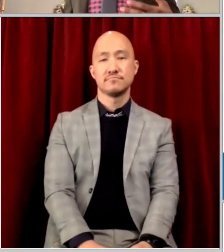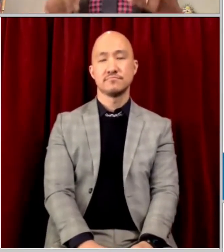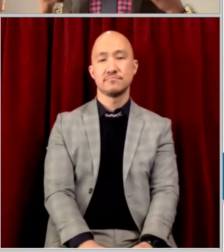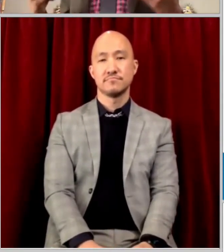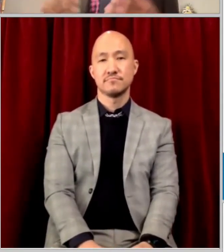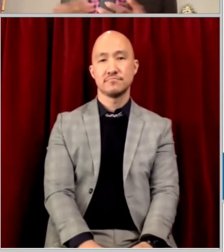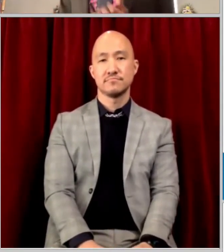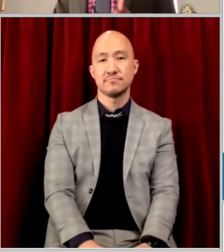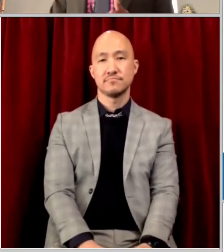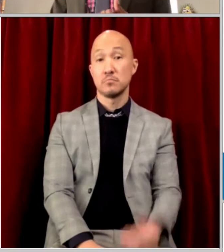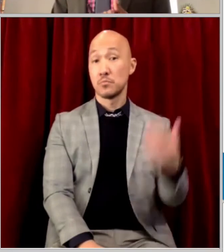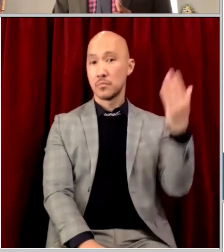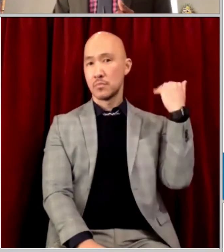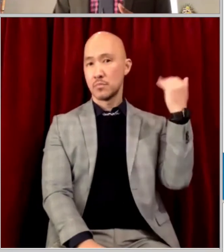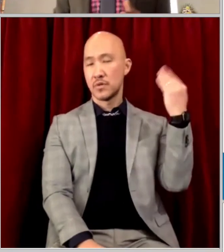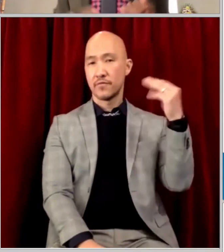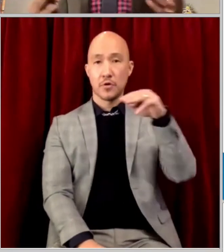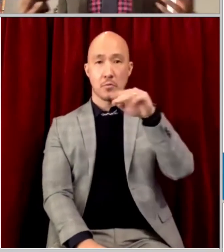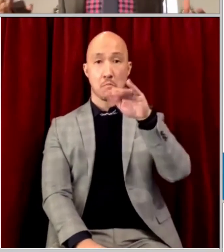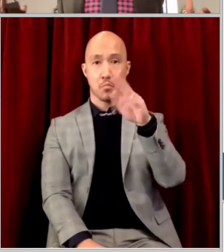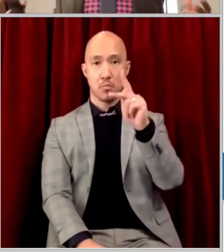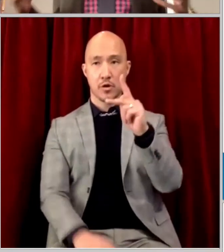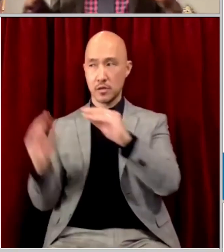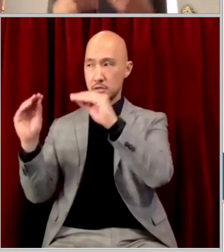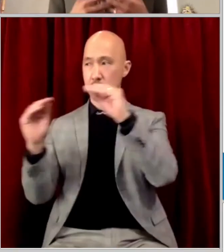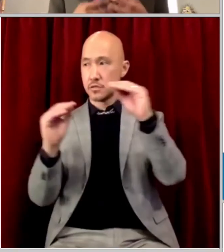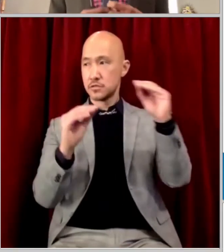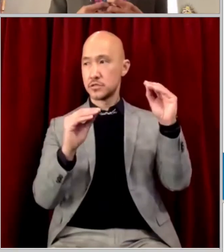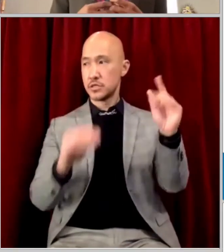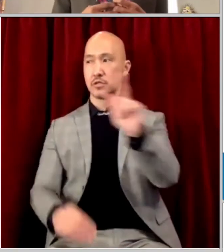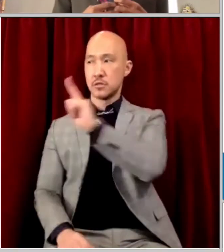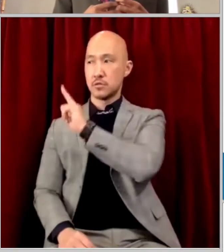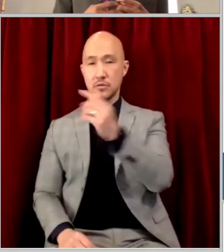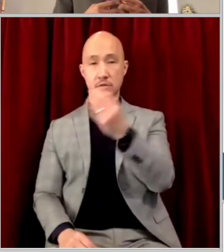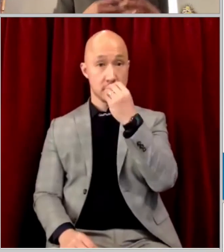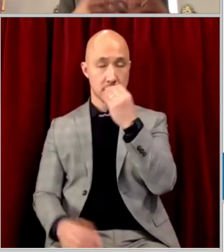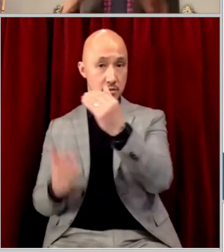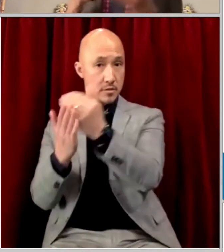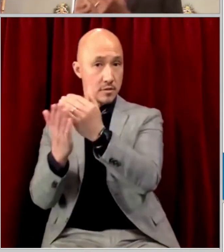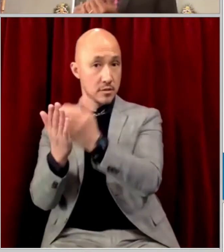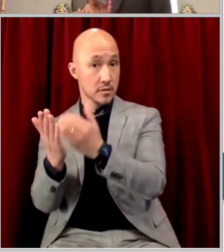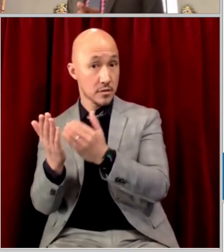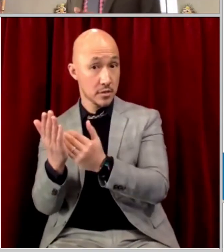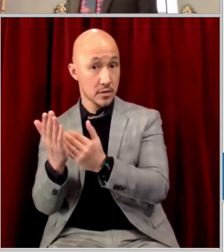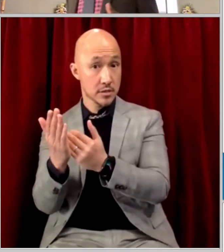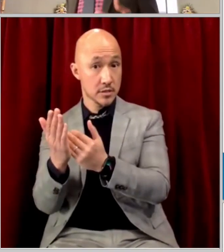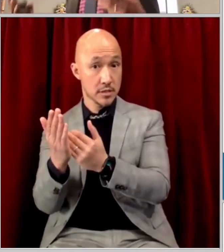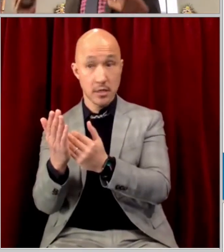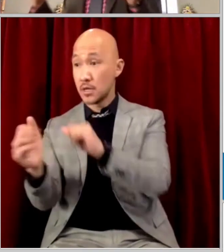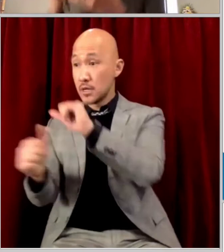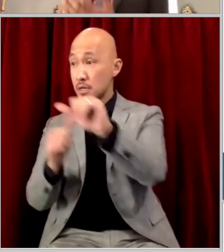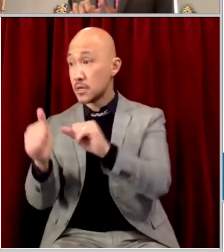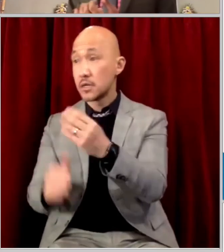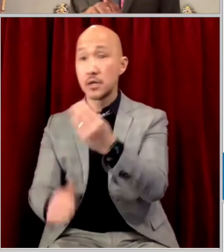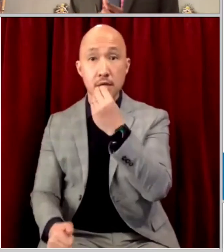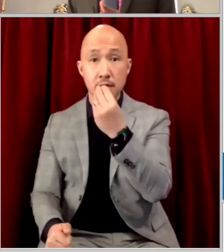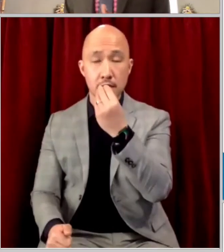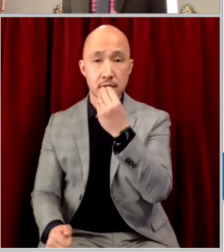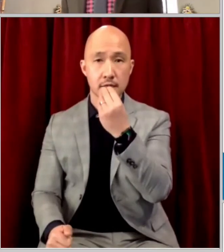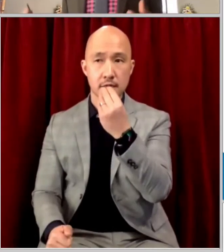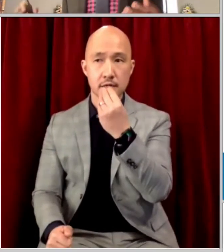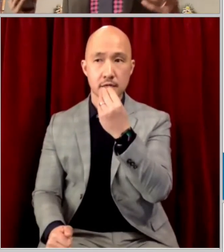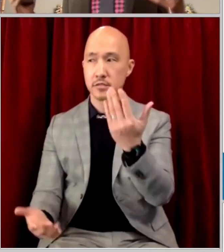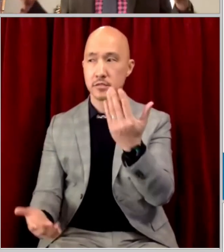is a form of communion. Right? It's a bringing together. Ask yourselves, when you sit down to eat with